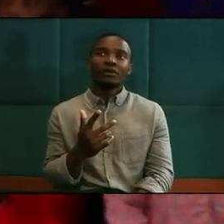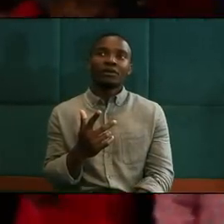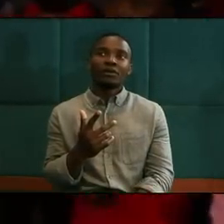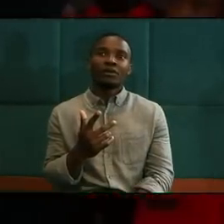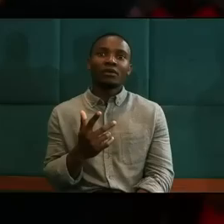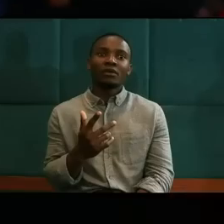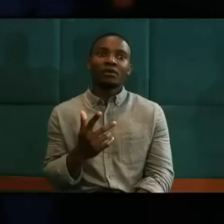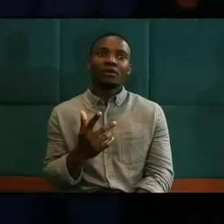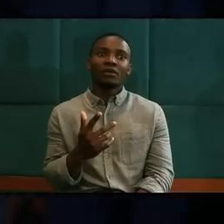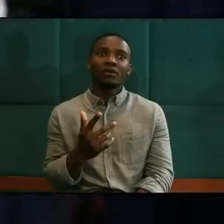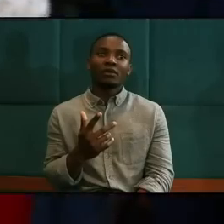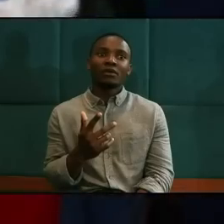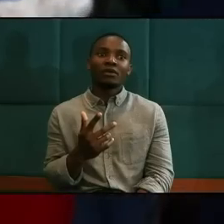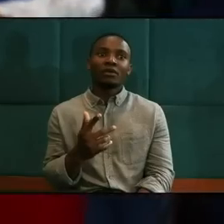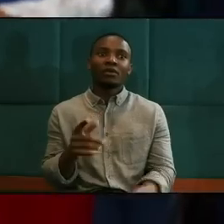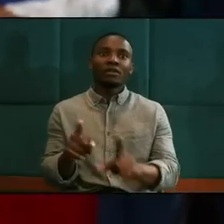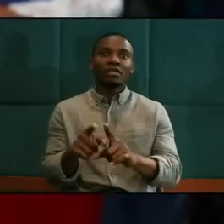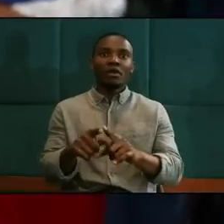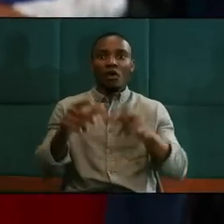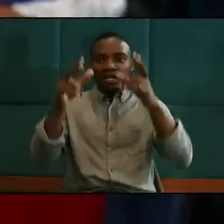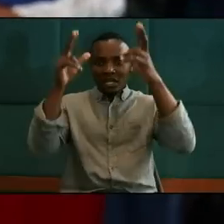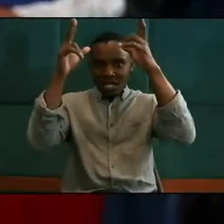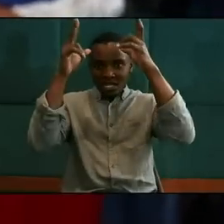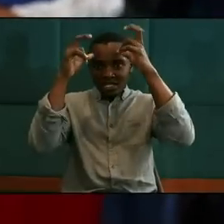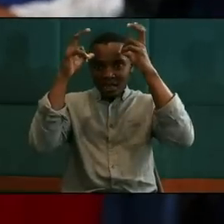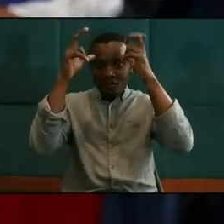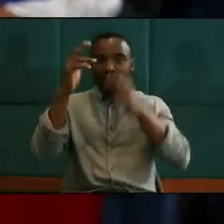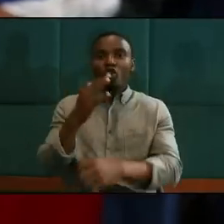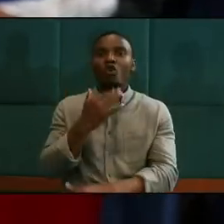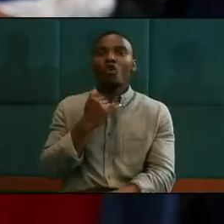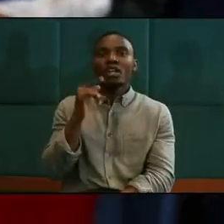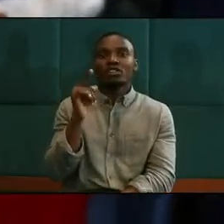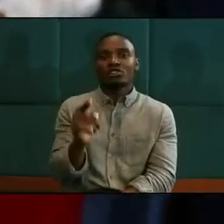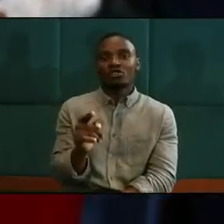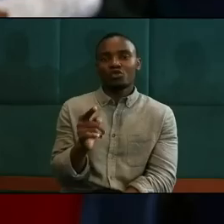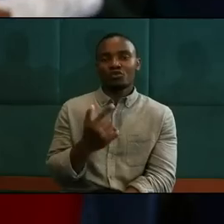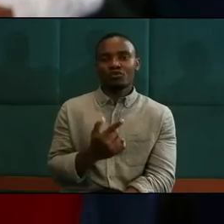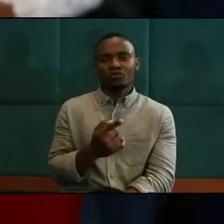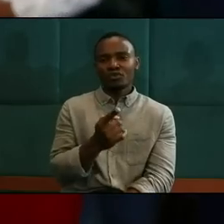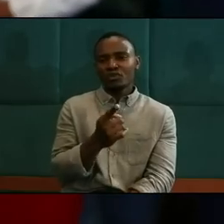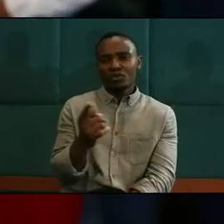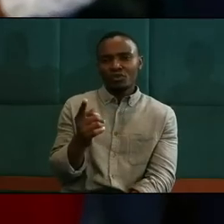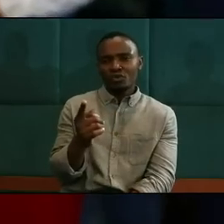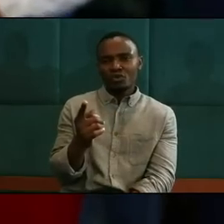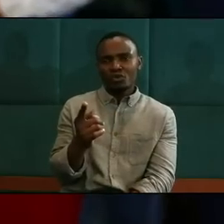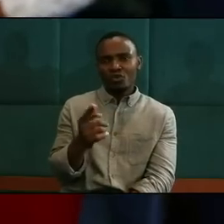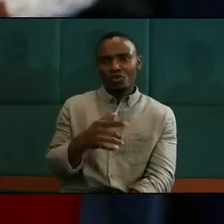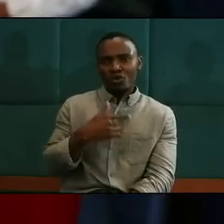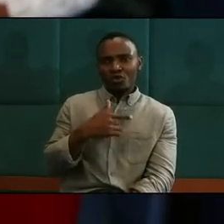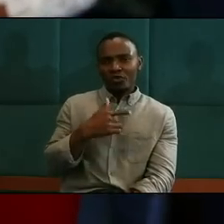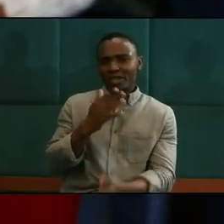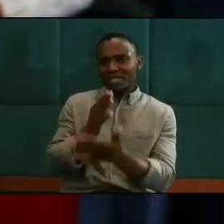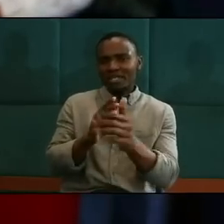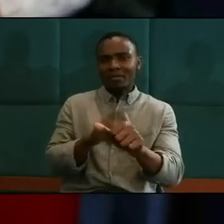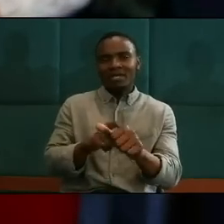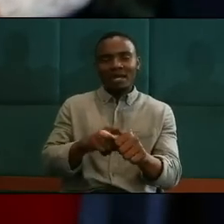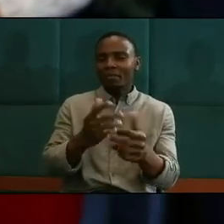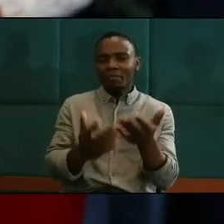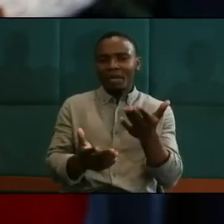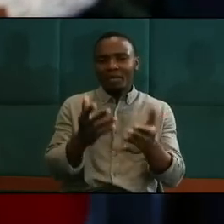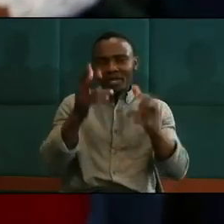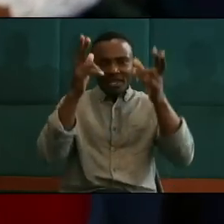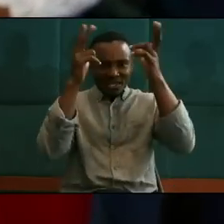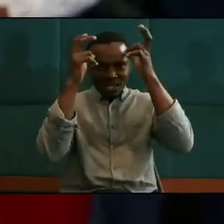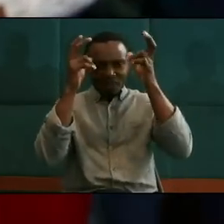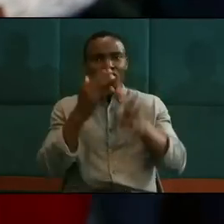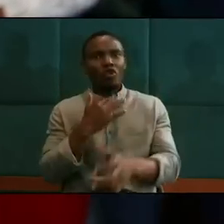Satan put in a request for you. Do you guys feel sometime like Satan asks